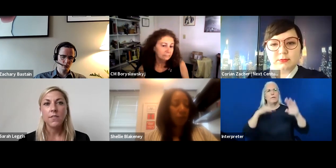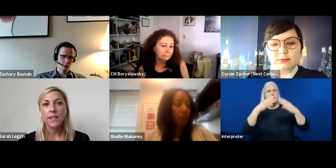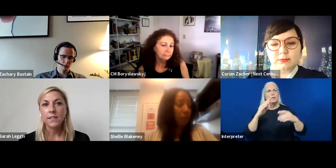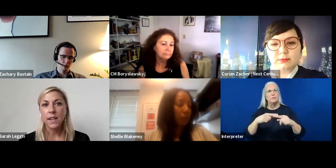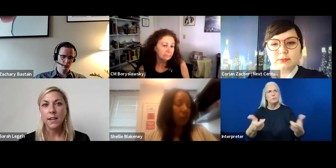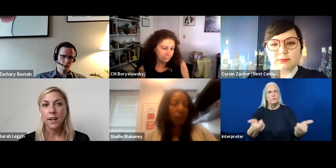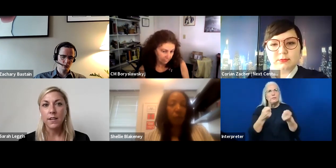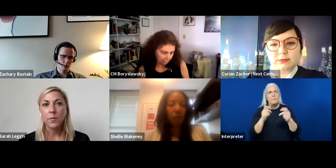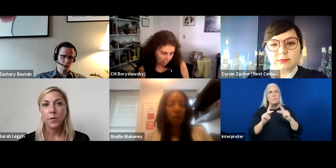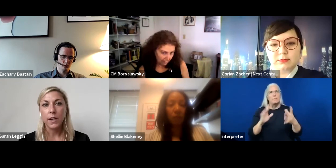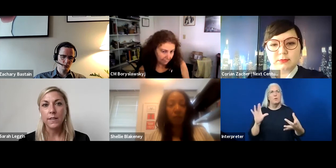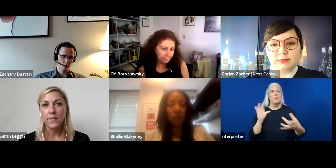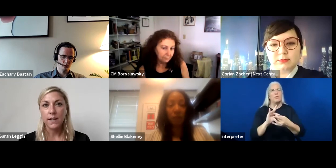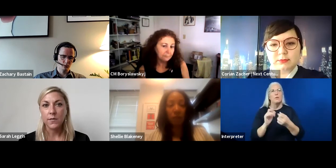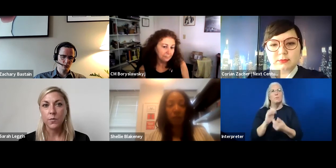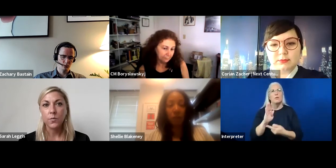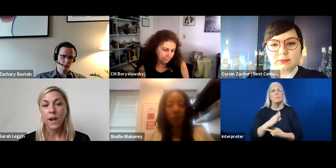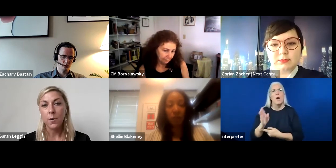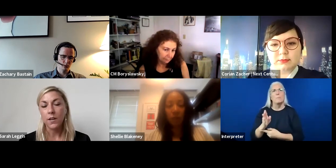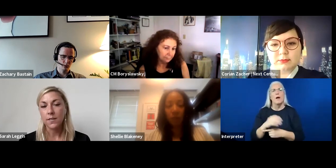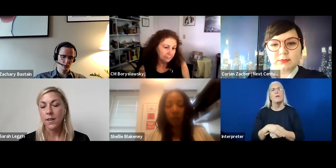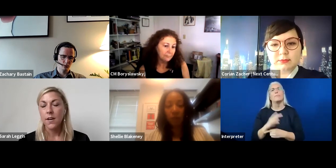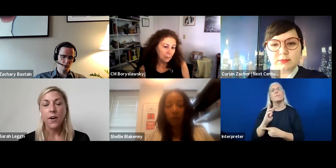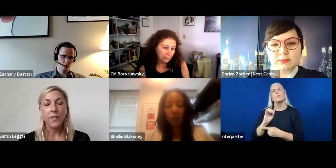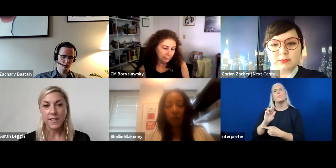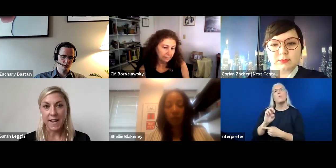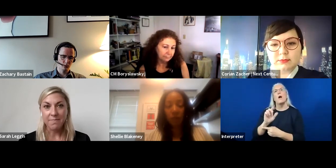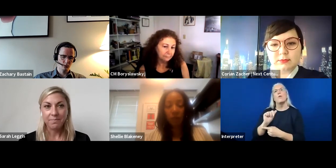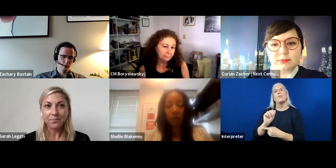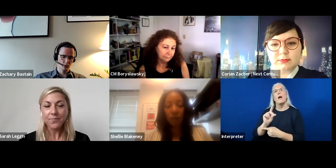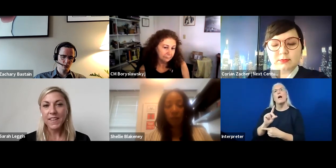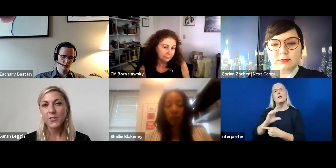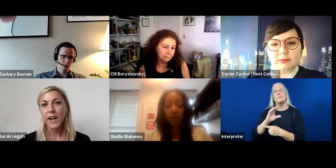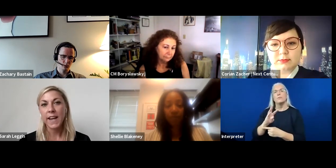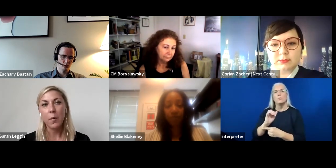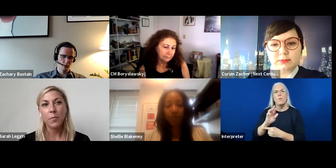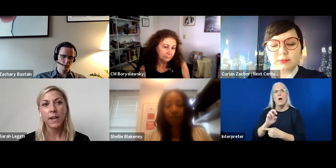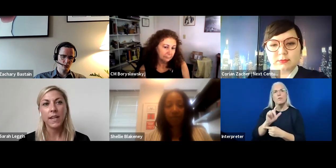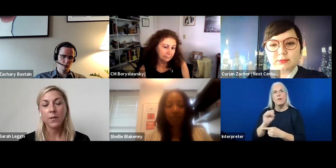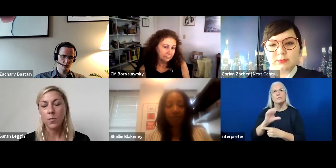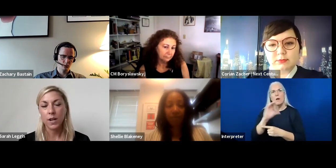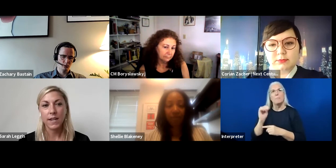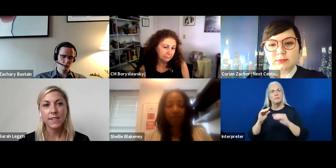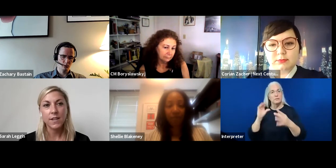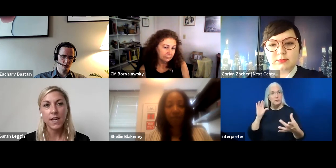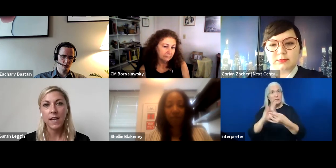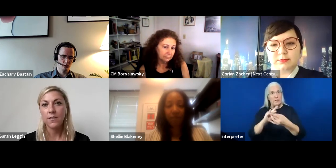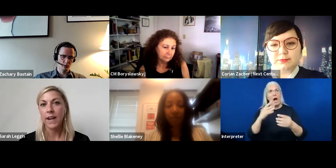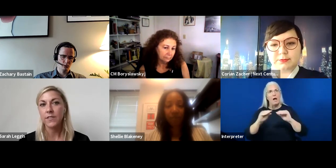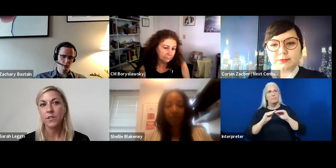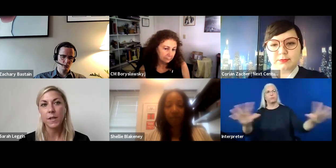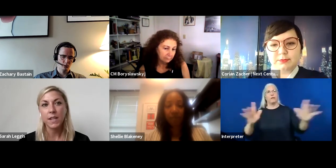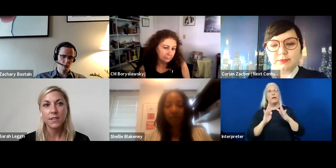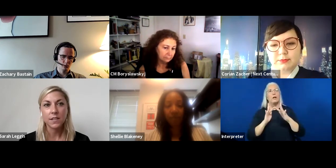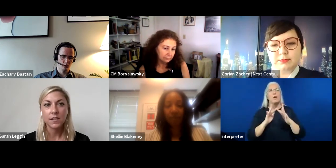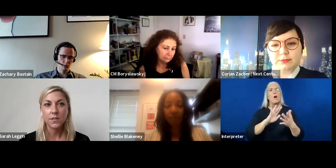industry invests in and deploys advanced networks all the time to try to help bring even more connectivity and